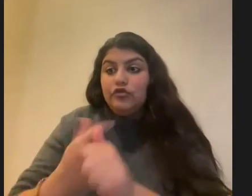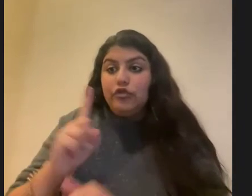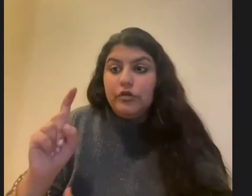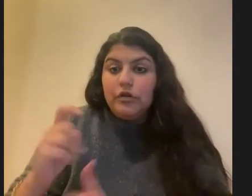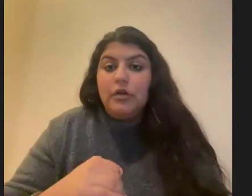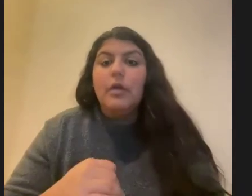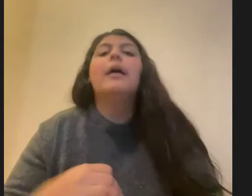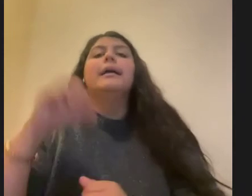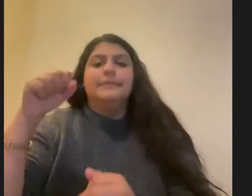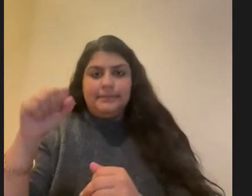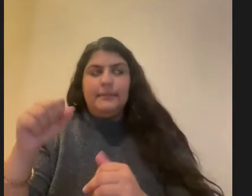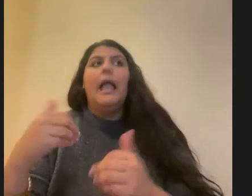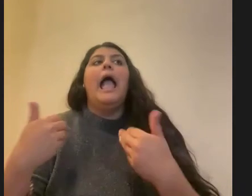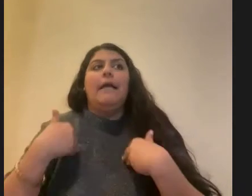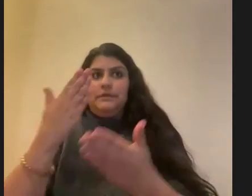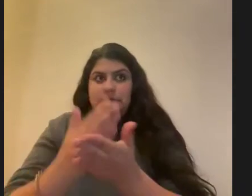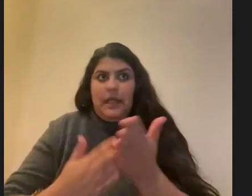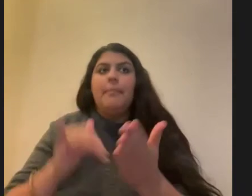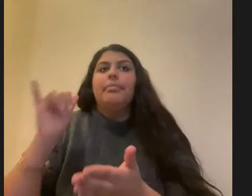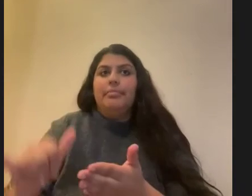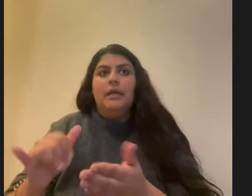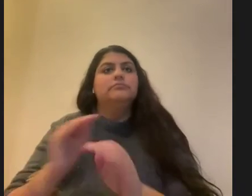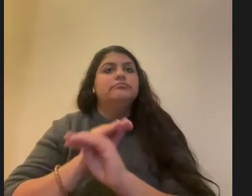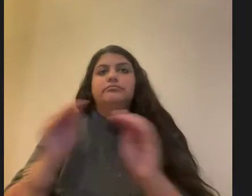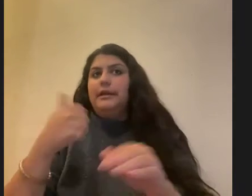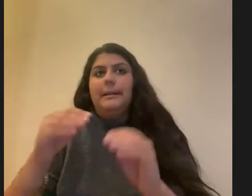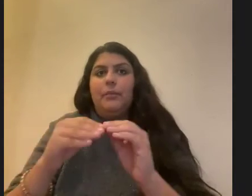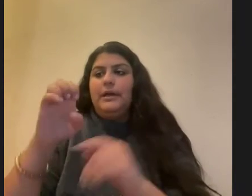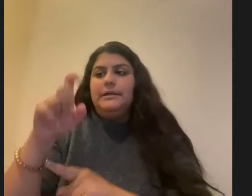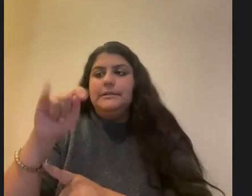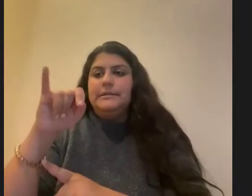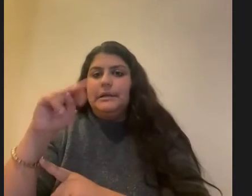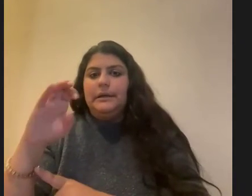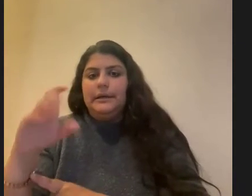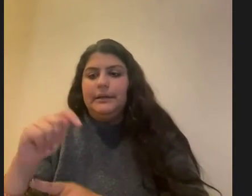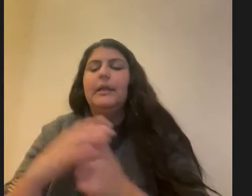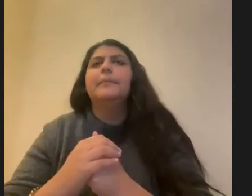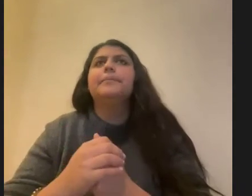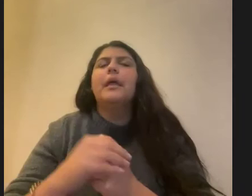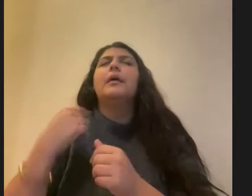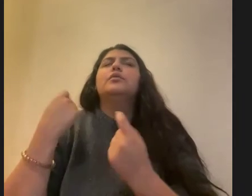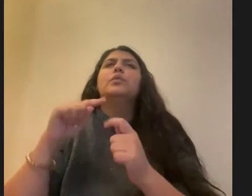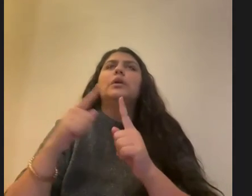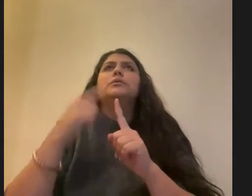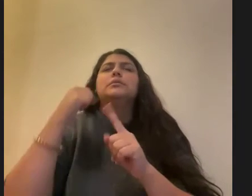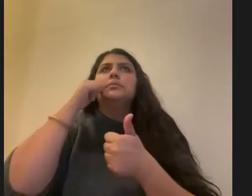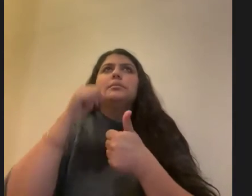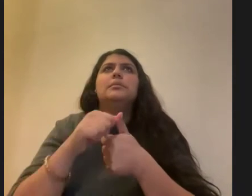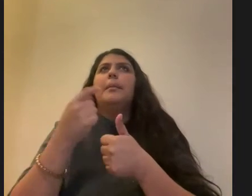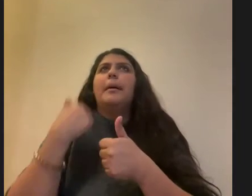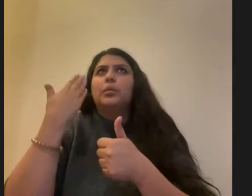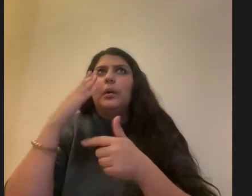There are definitely extinct octopuses. Off the top of my head, I don't know. So the problem with